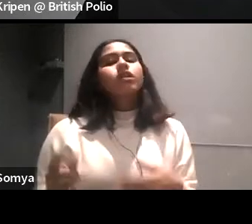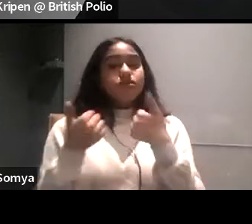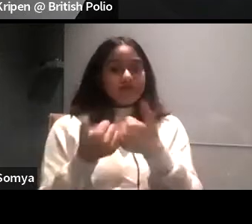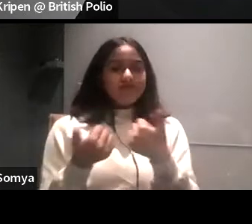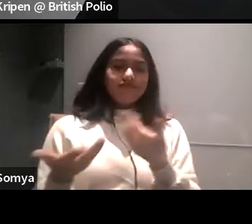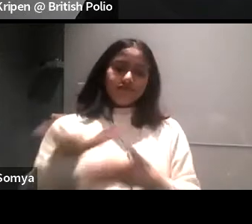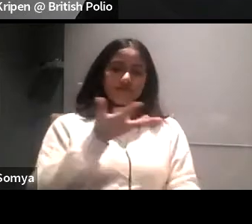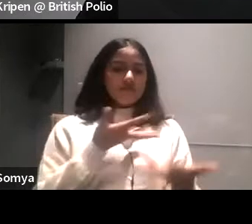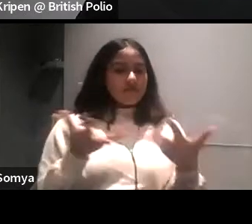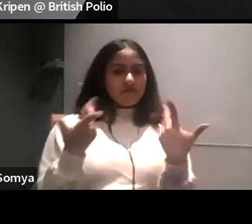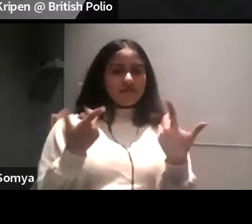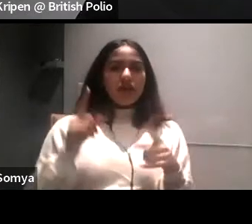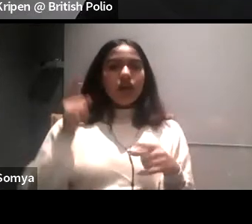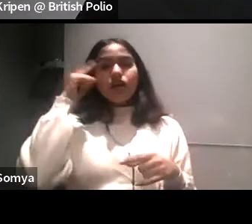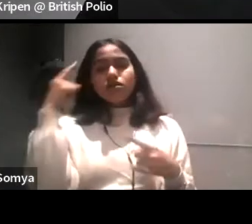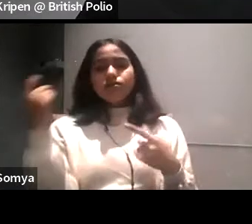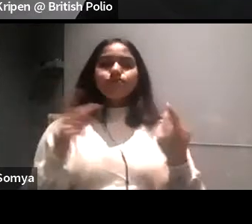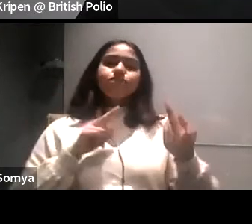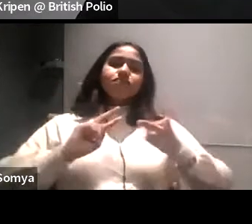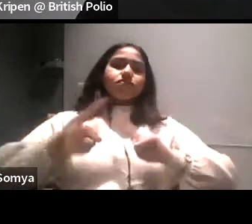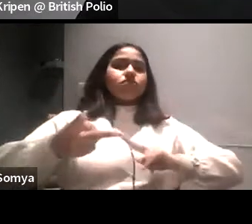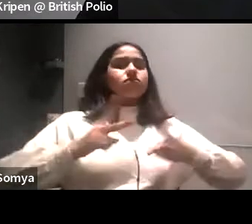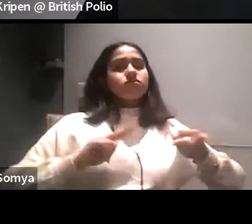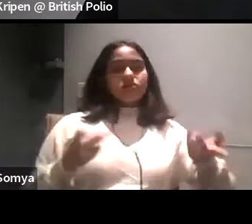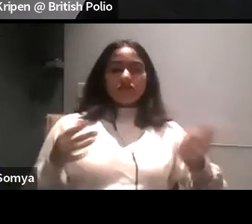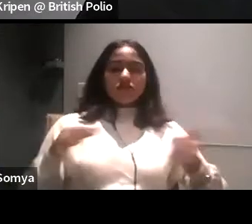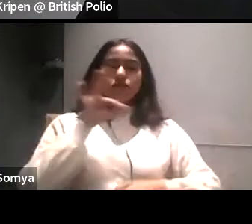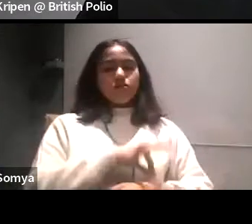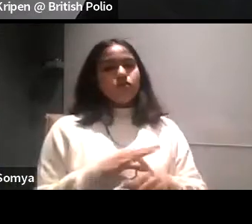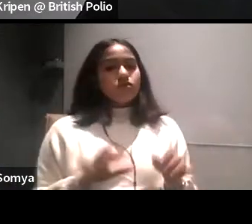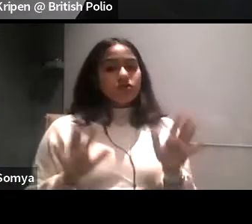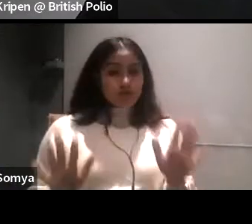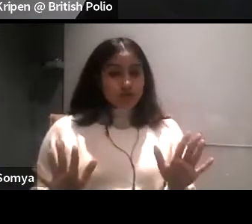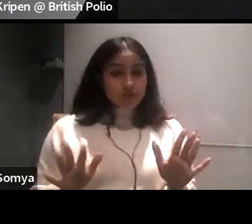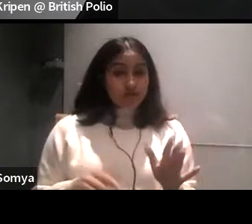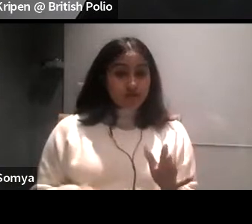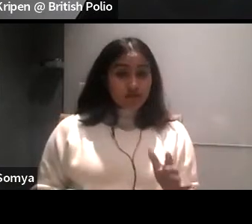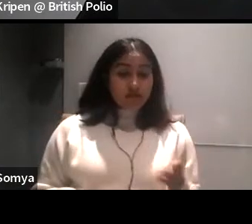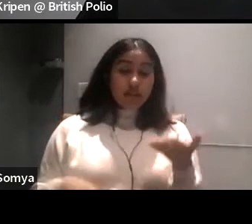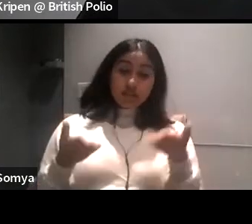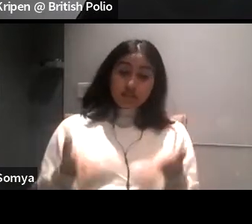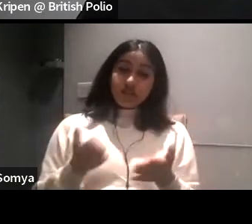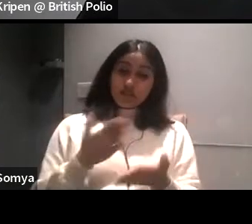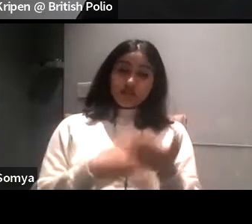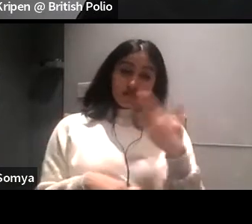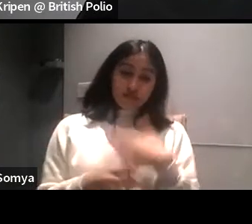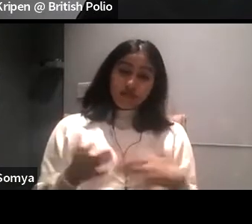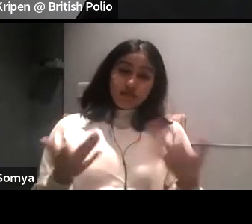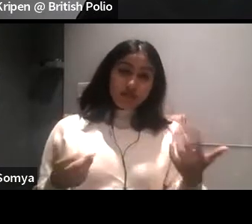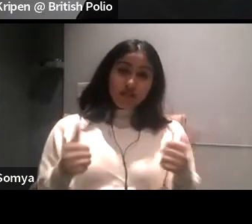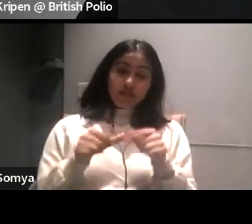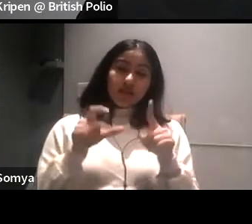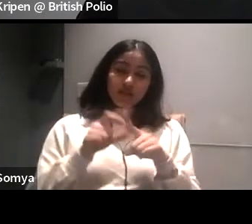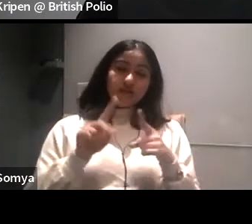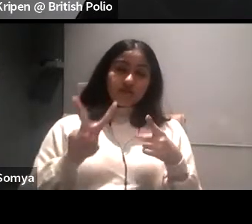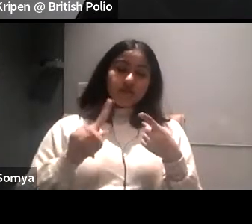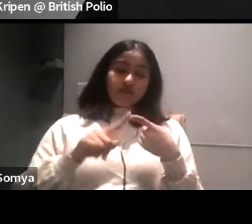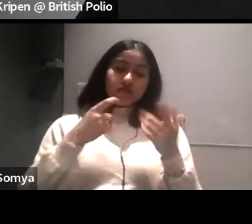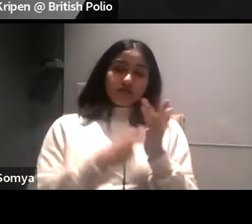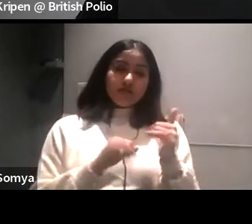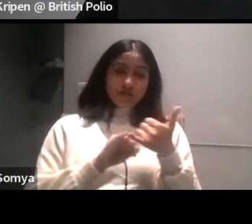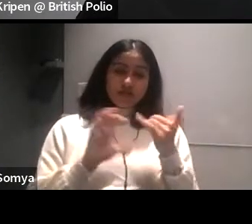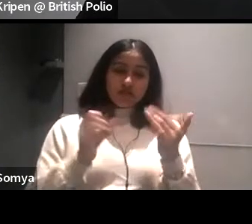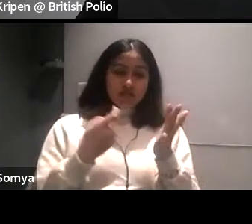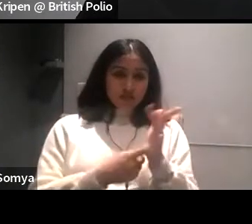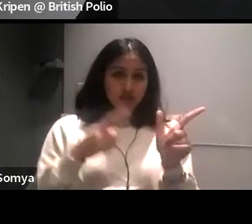a lot of thoughts exchanged, which can benefit all of us mutually. And as Sarthak advisor on board for the last 12 years, I think